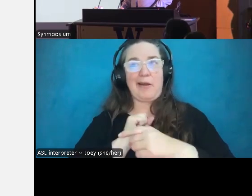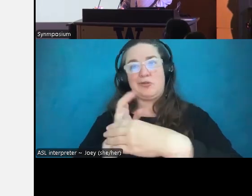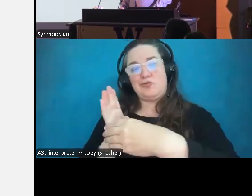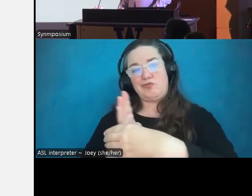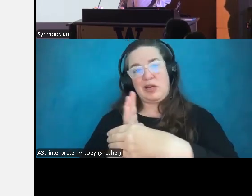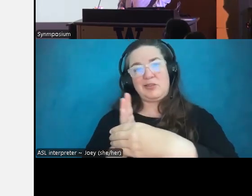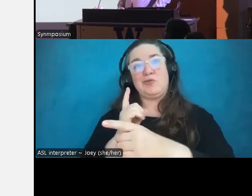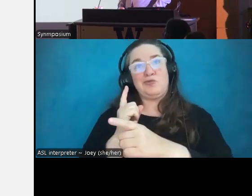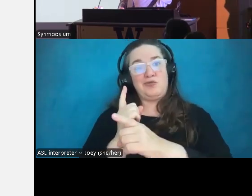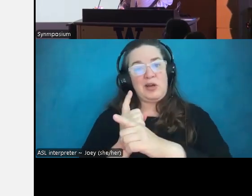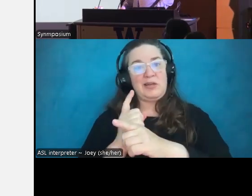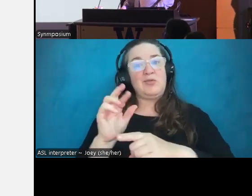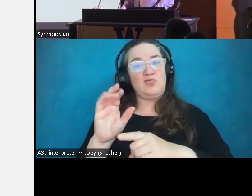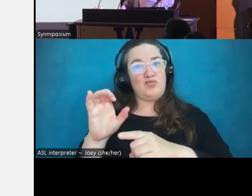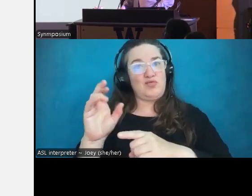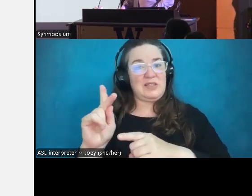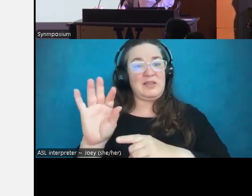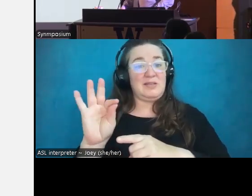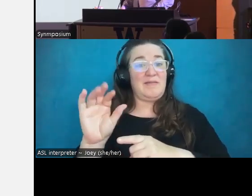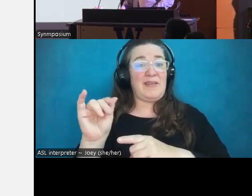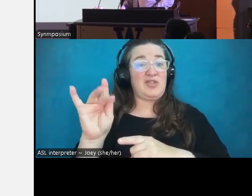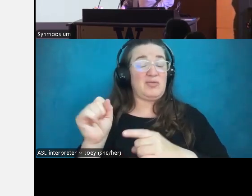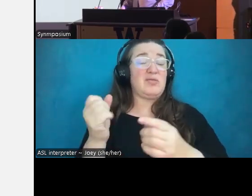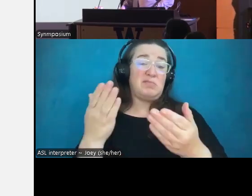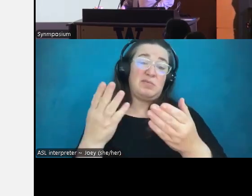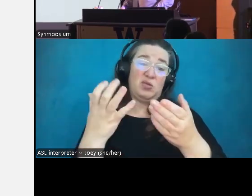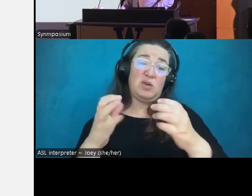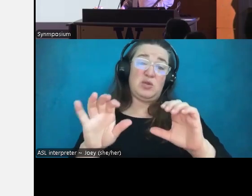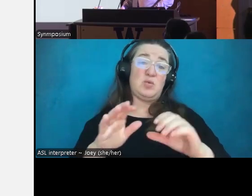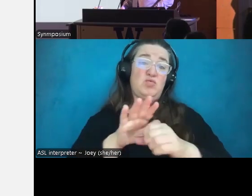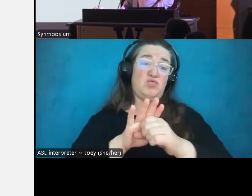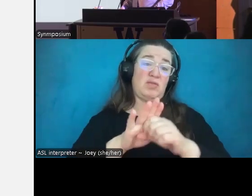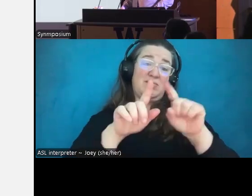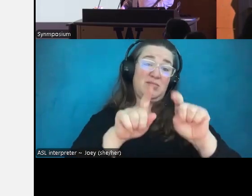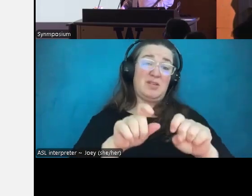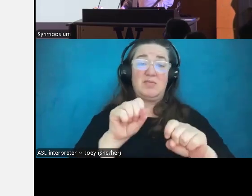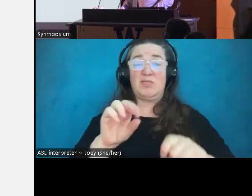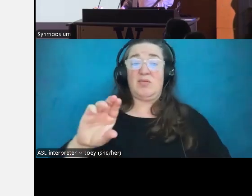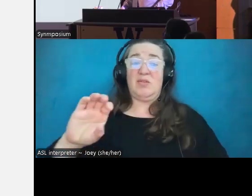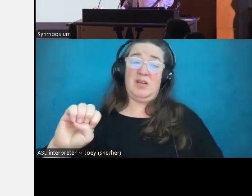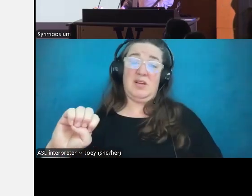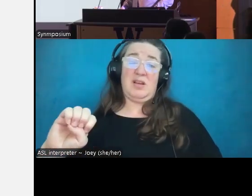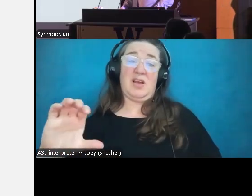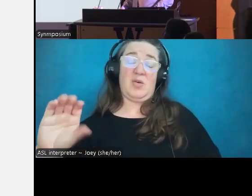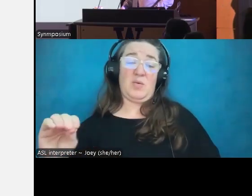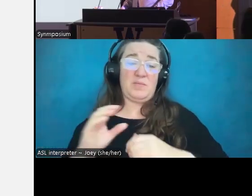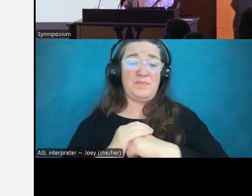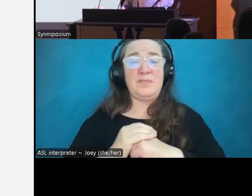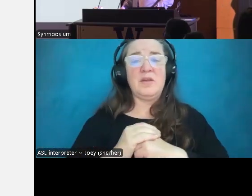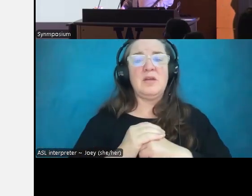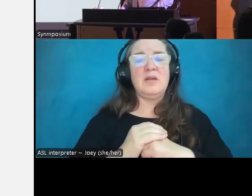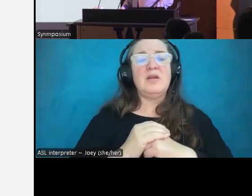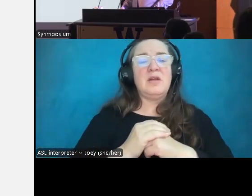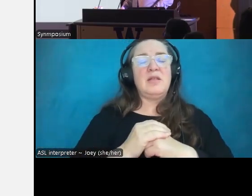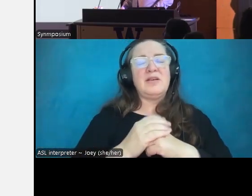get a stress test or an echo. Think about, there's an interesting situation that you see